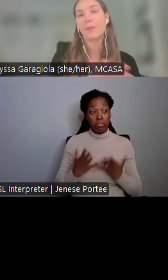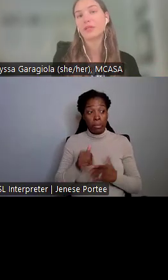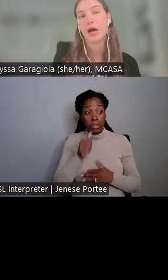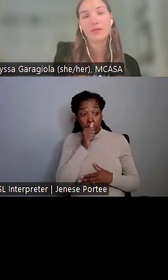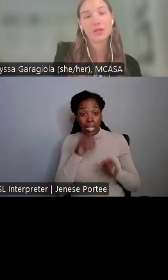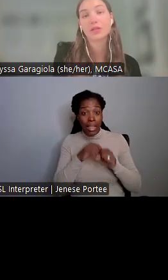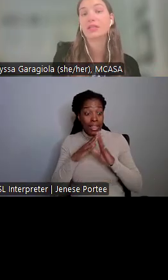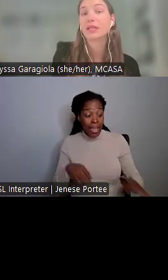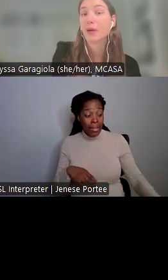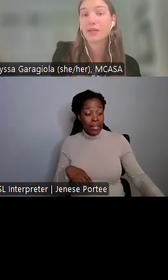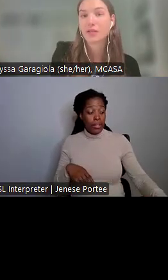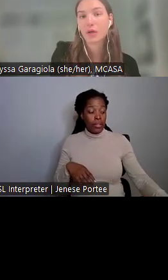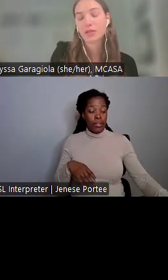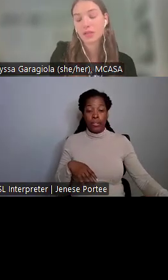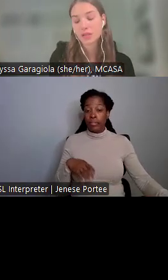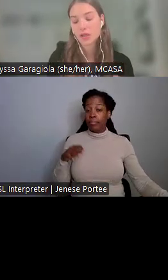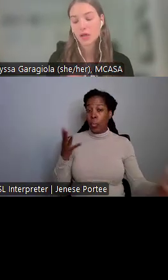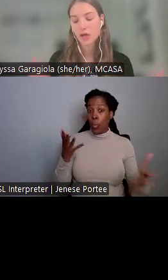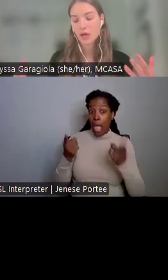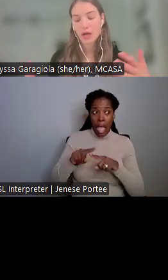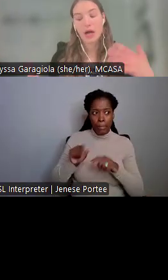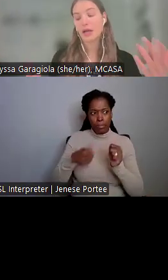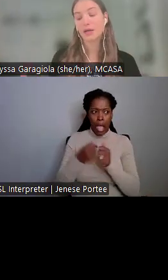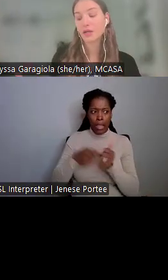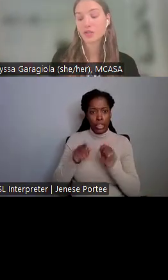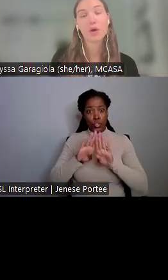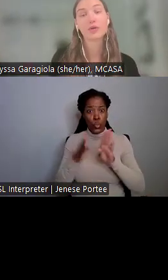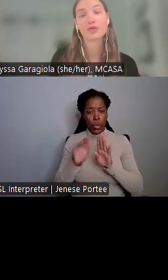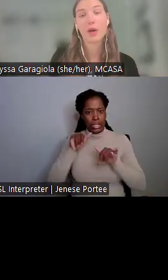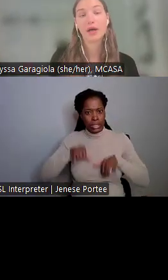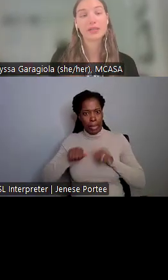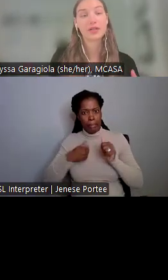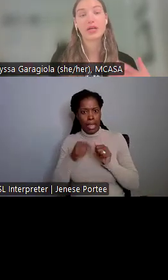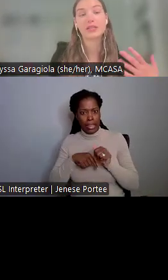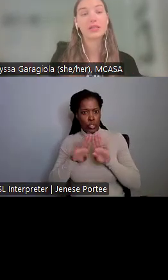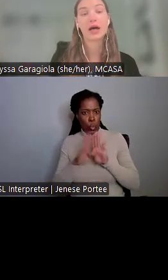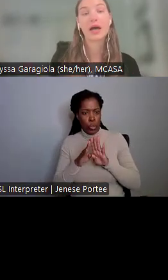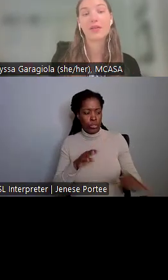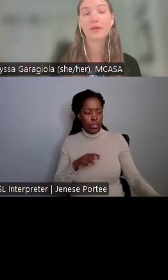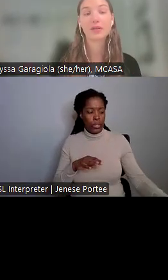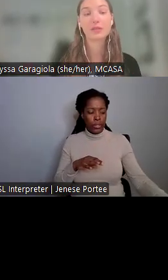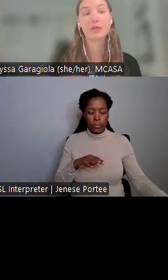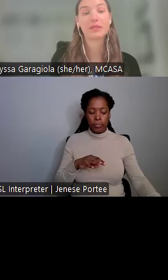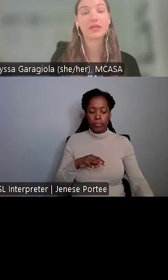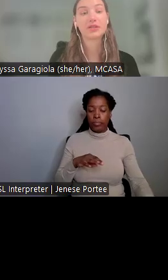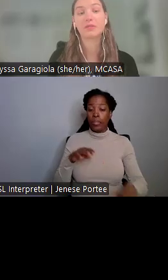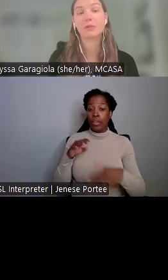what happens behind these doors stays behind these doors. Again, historical trauma, such as the unethical experimentation of people